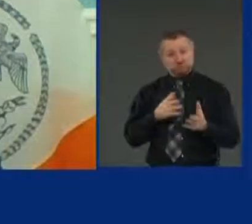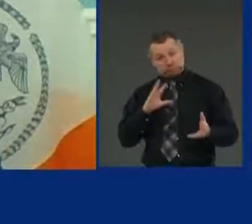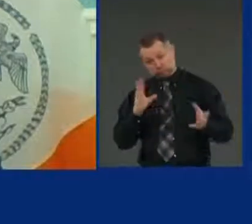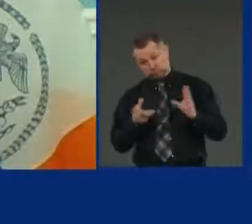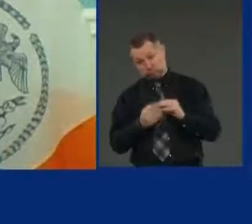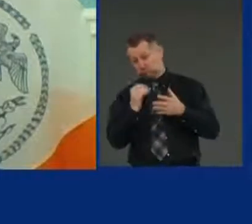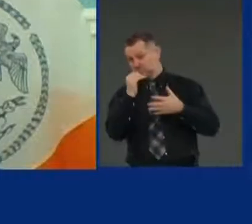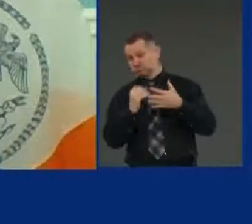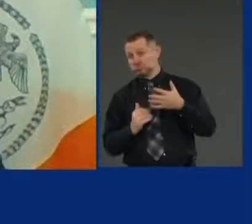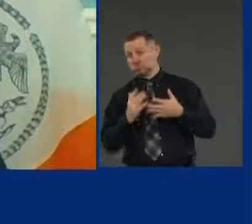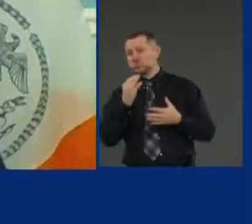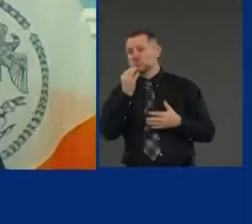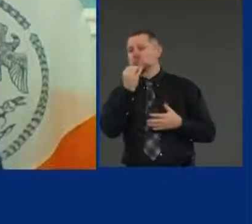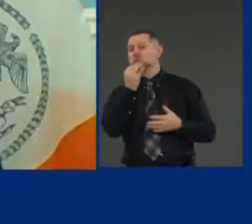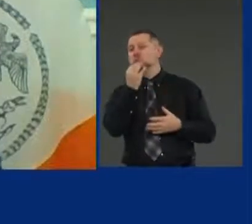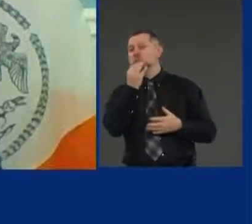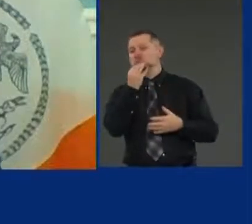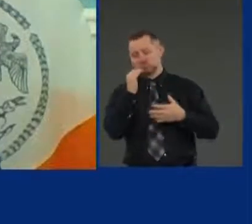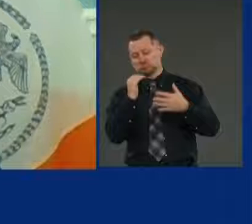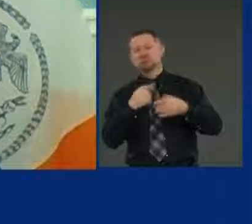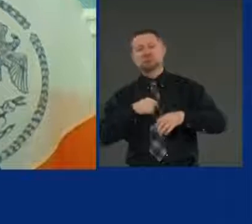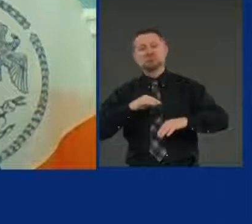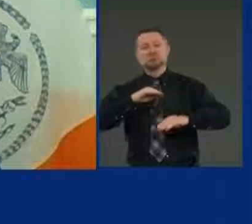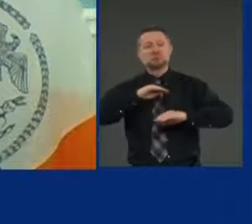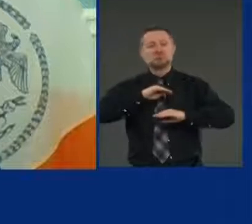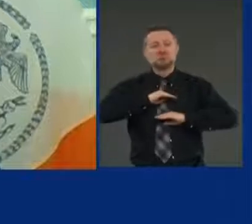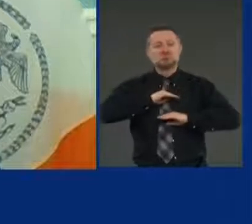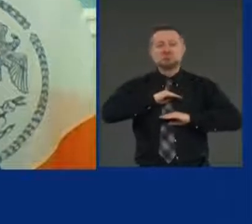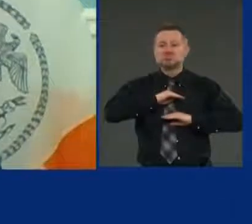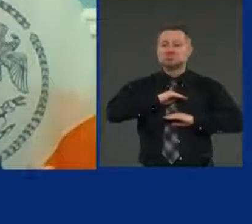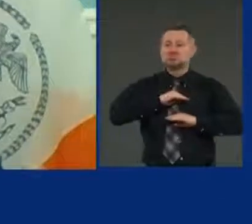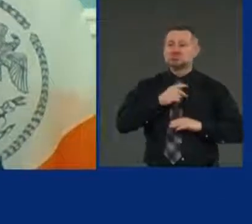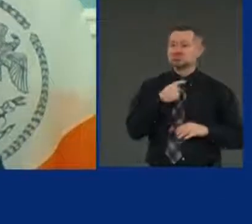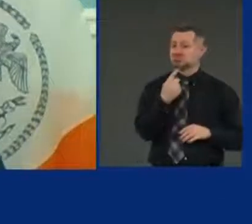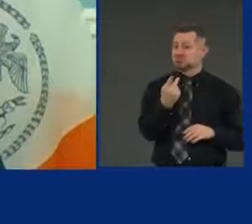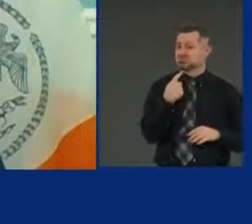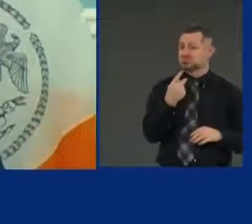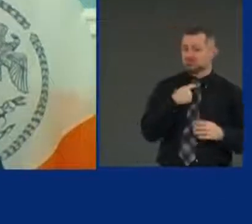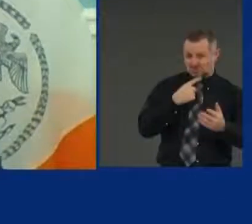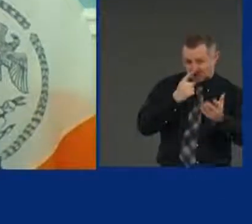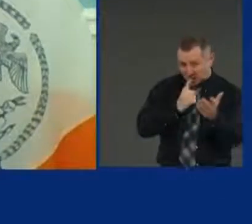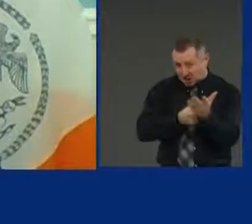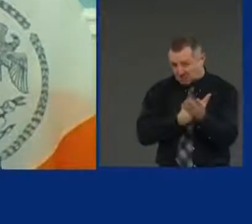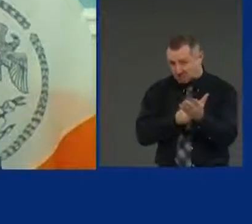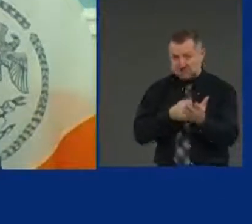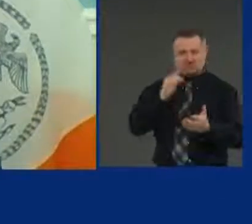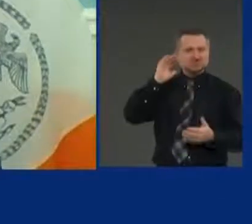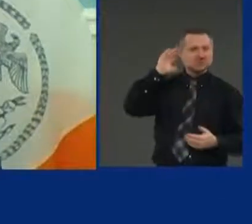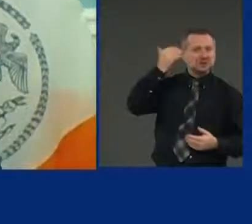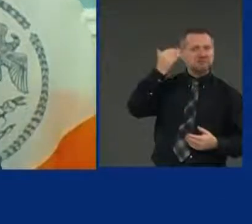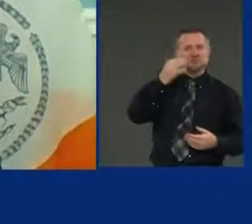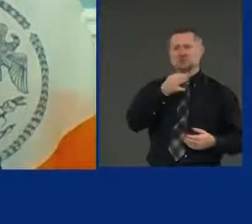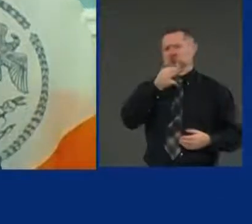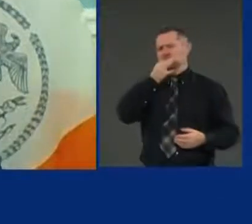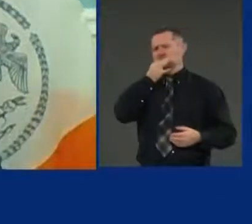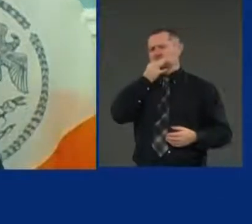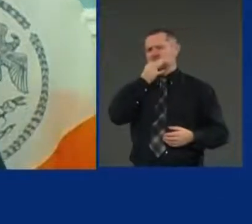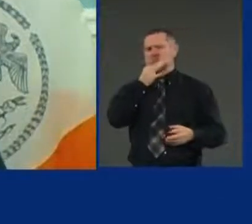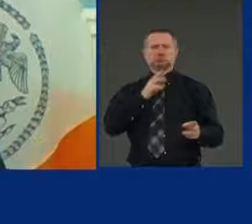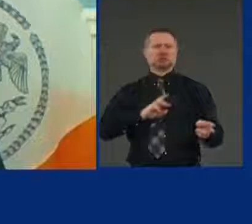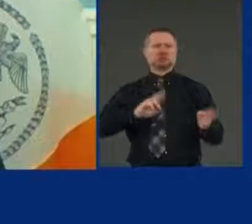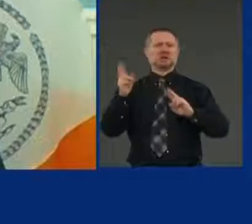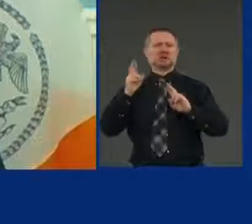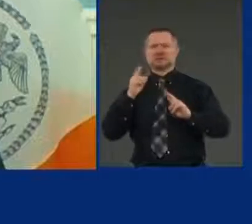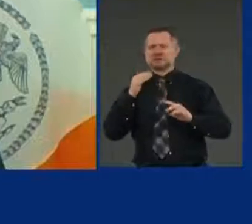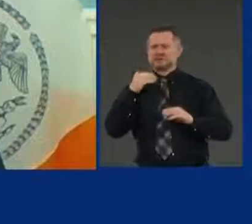threshold. Now, when you add all that together, as you and I have discussed, we are on now the gateway to the next big step.